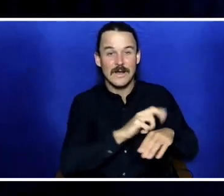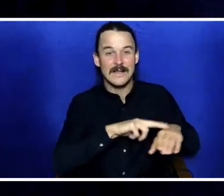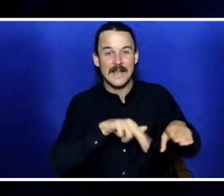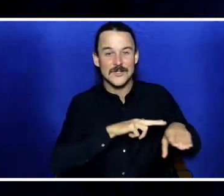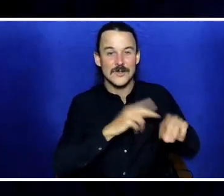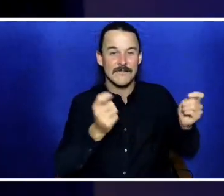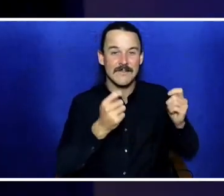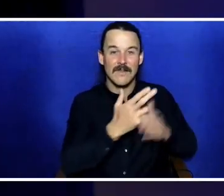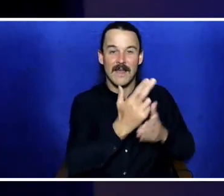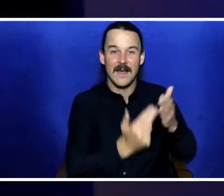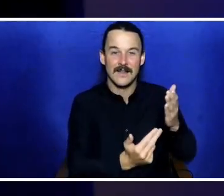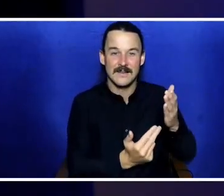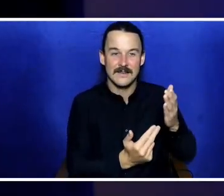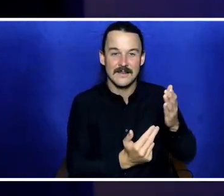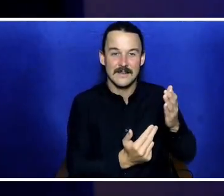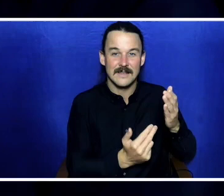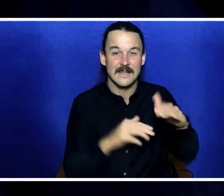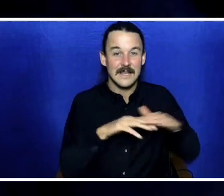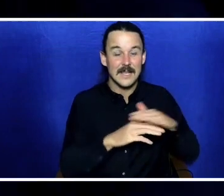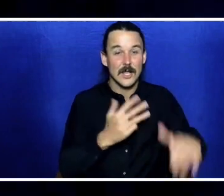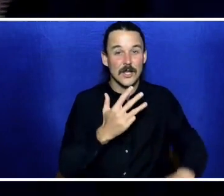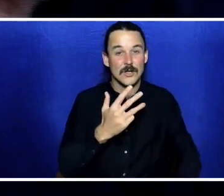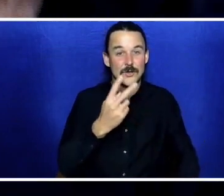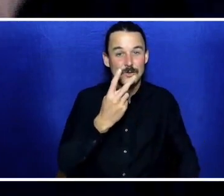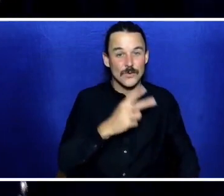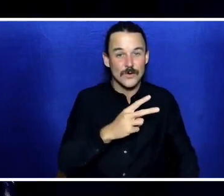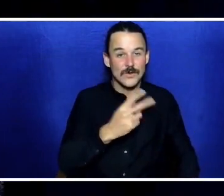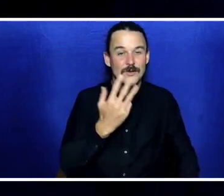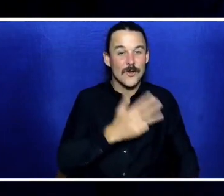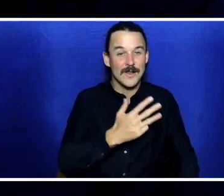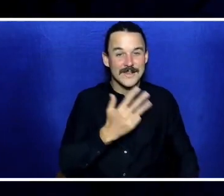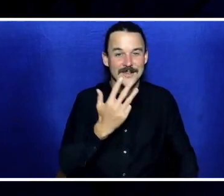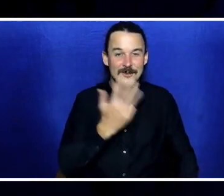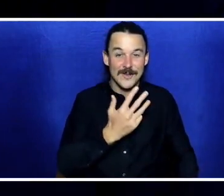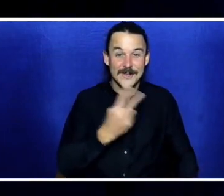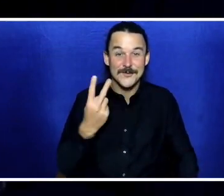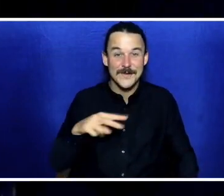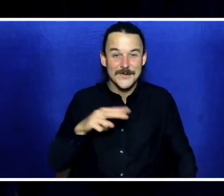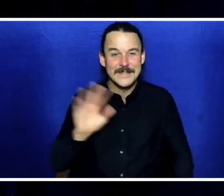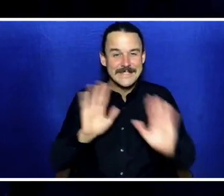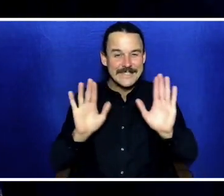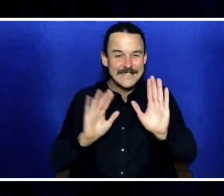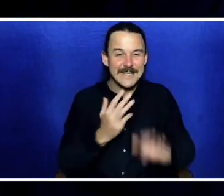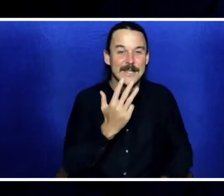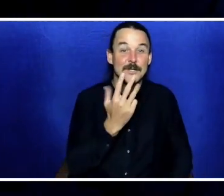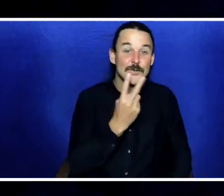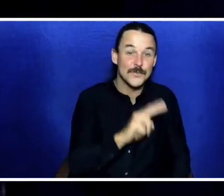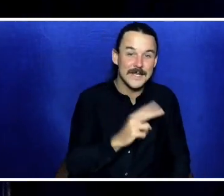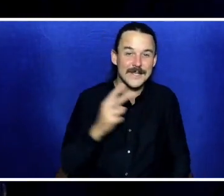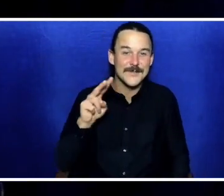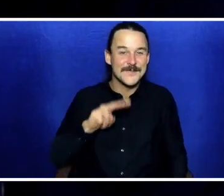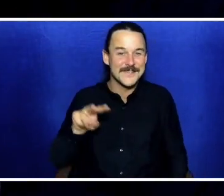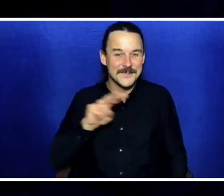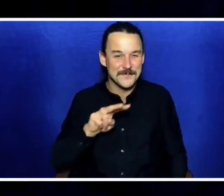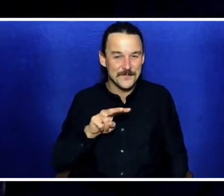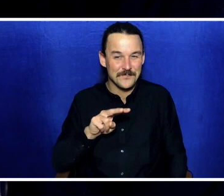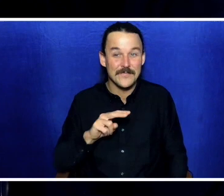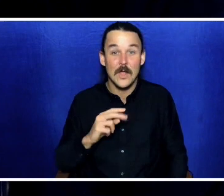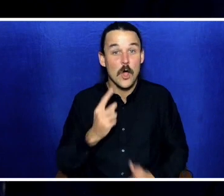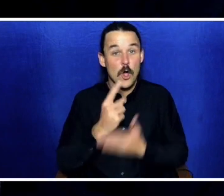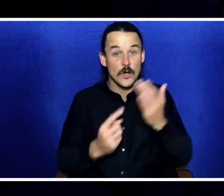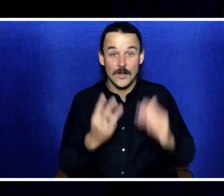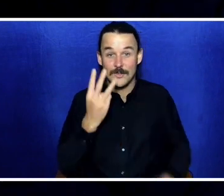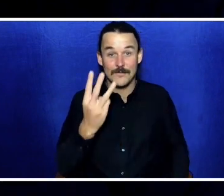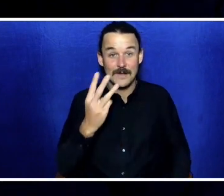1920. We are going back in time. 2022. and it's a chamber opera with just three people in it and a chorus of